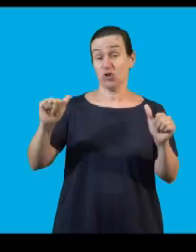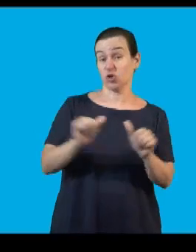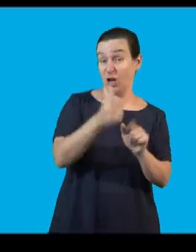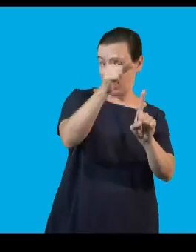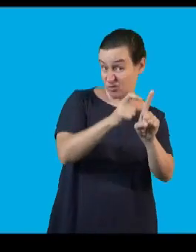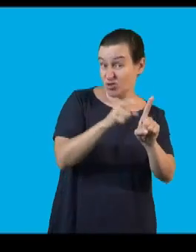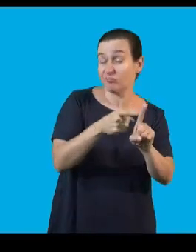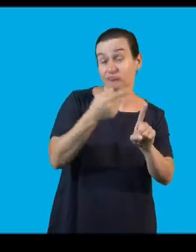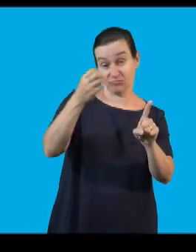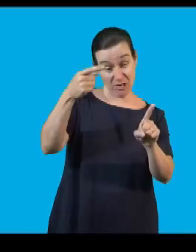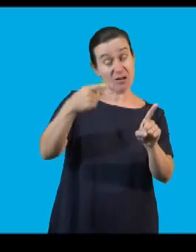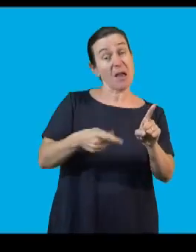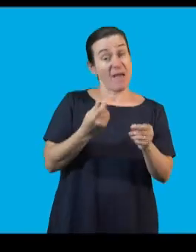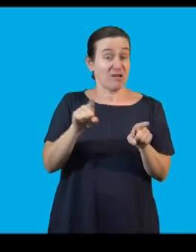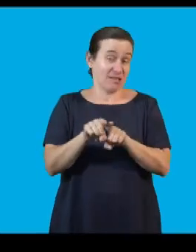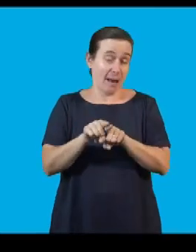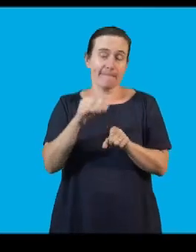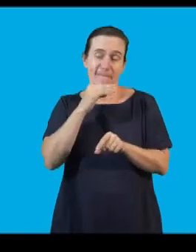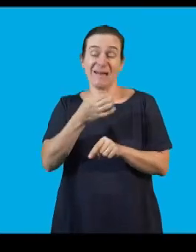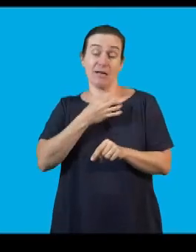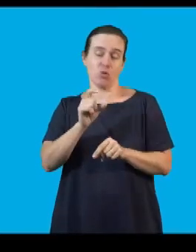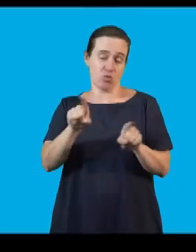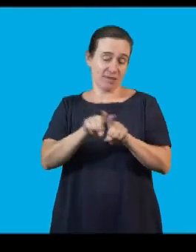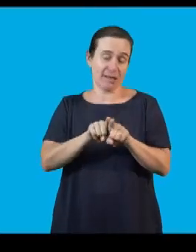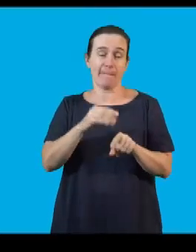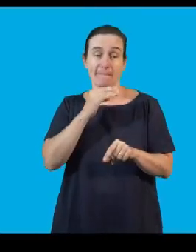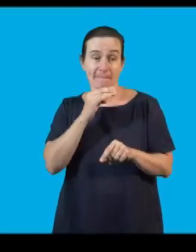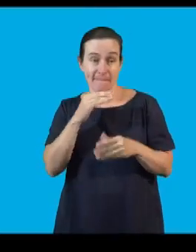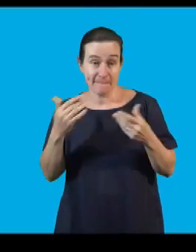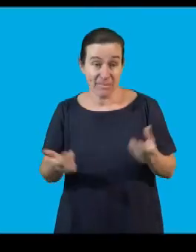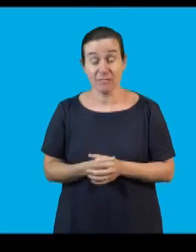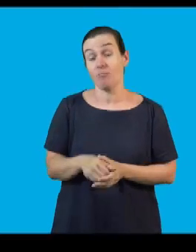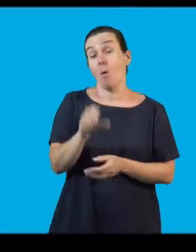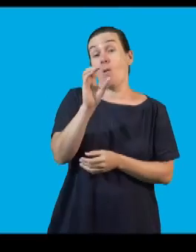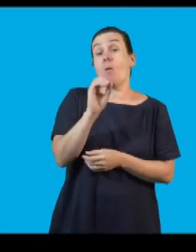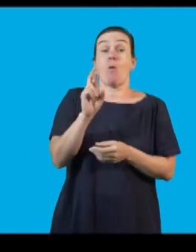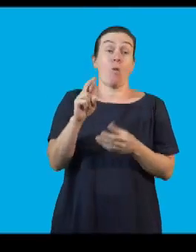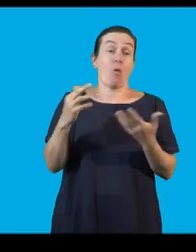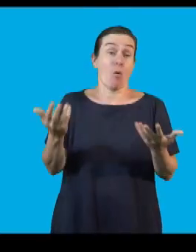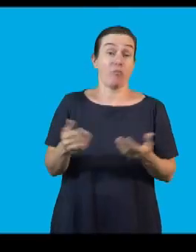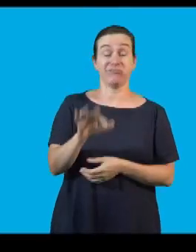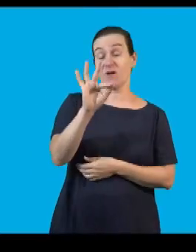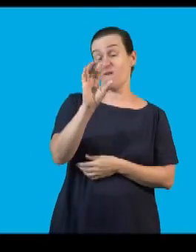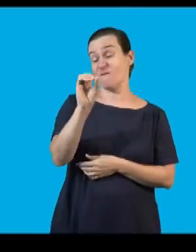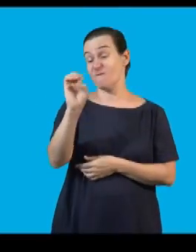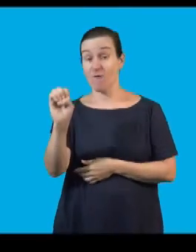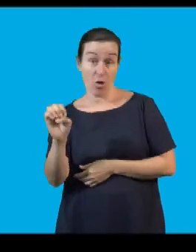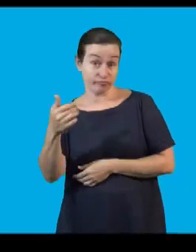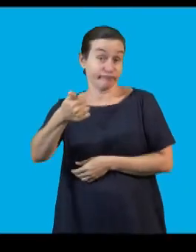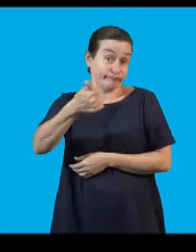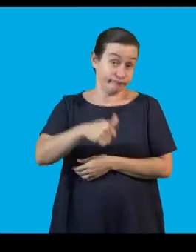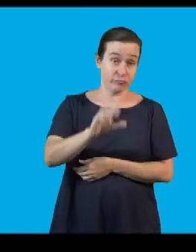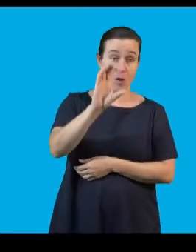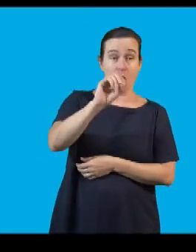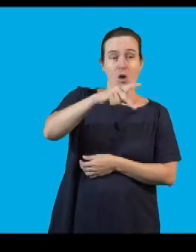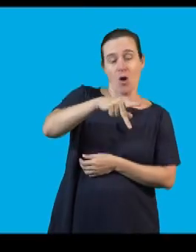are doing, or a challenger, all right, it's challenging your team or your skill, and then a foe